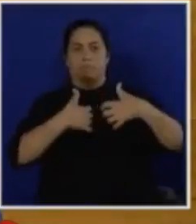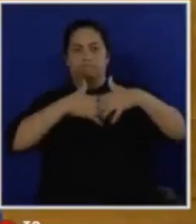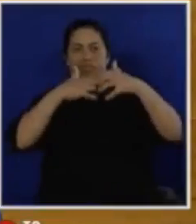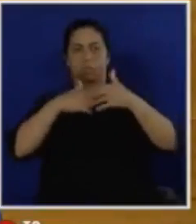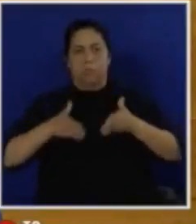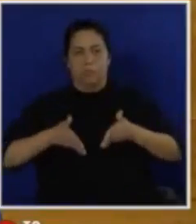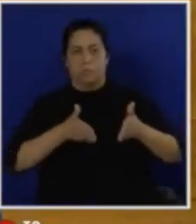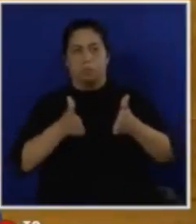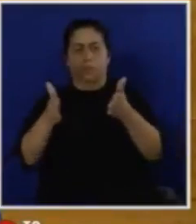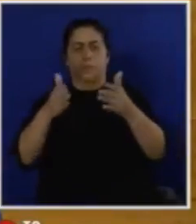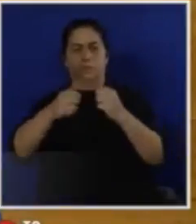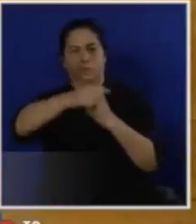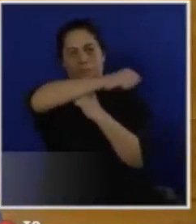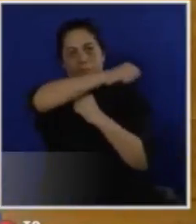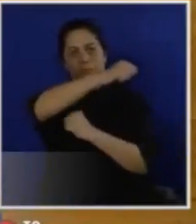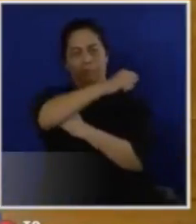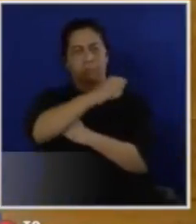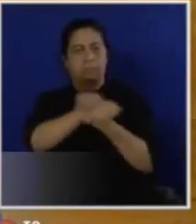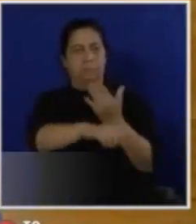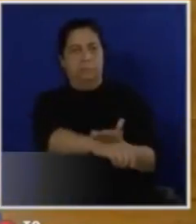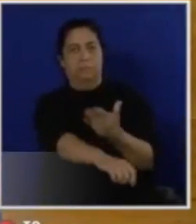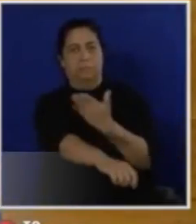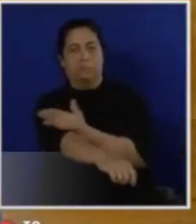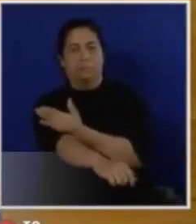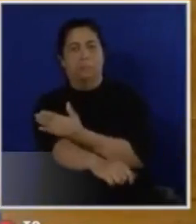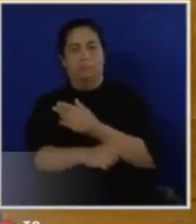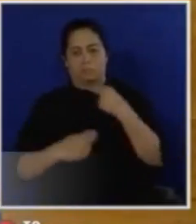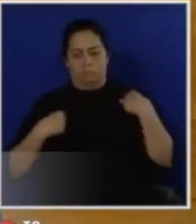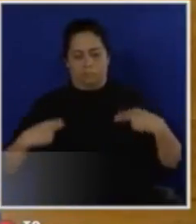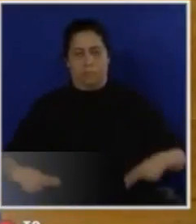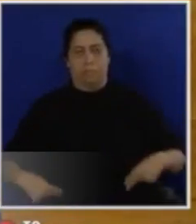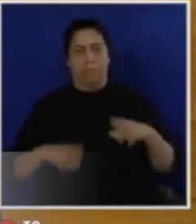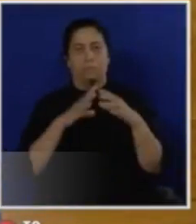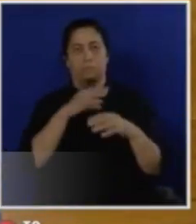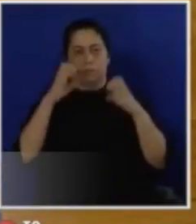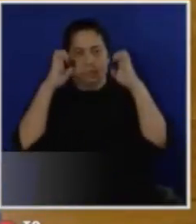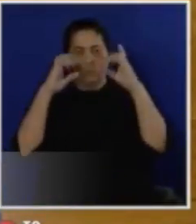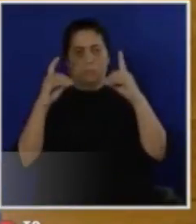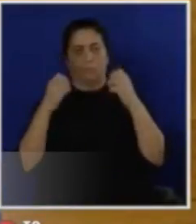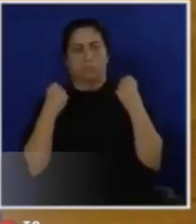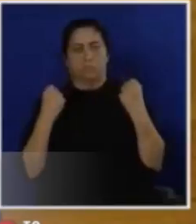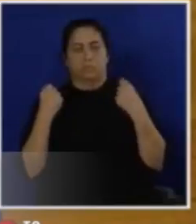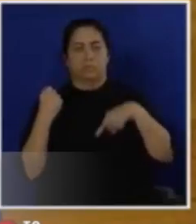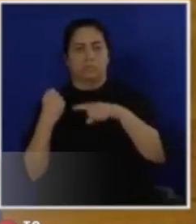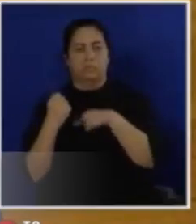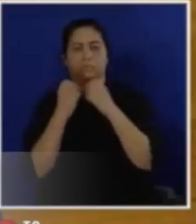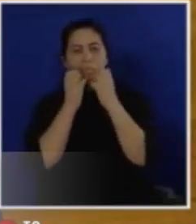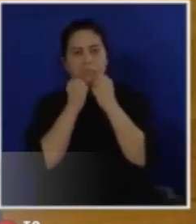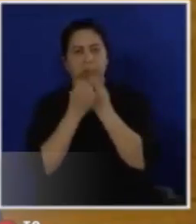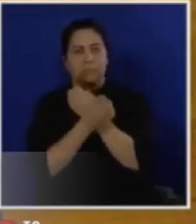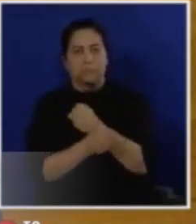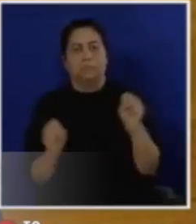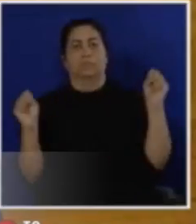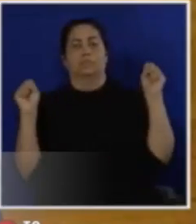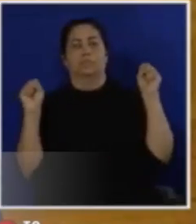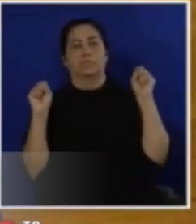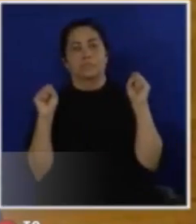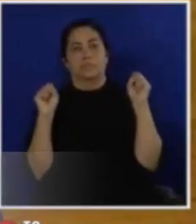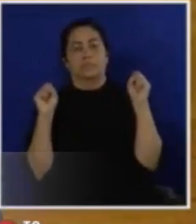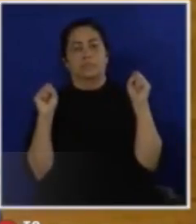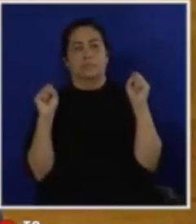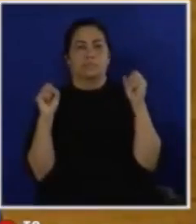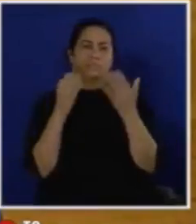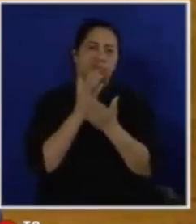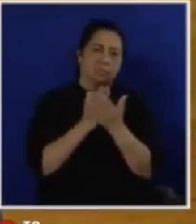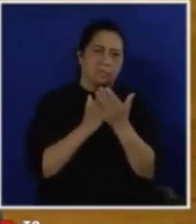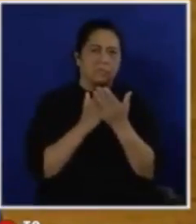better roads, bridges, and improve health and education, and strengthen our safety and security.